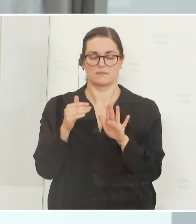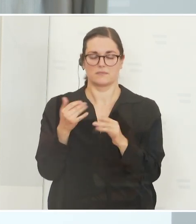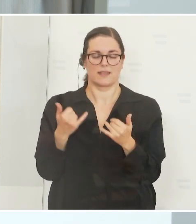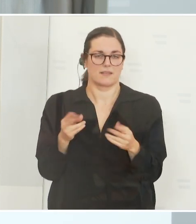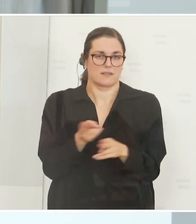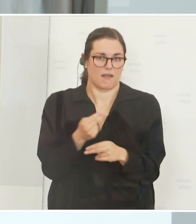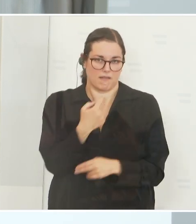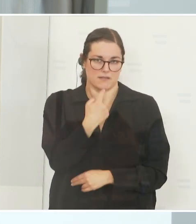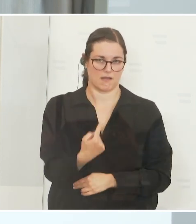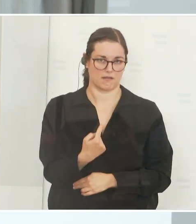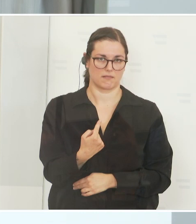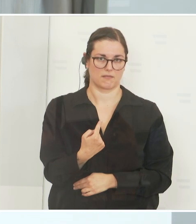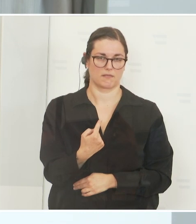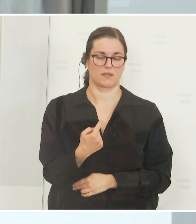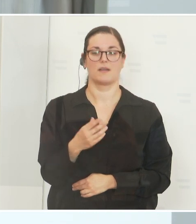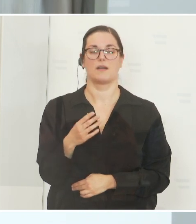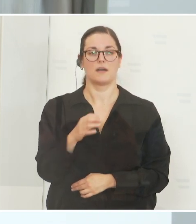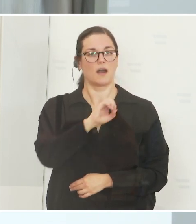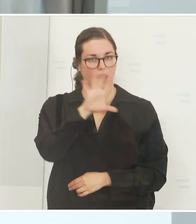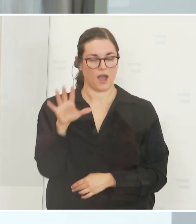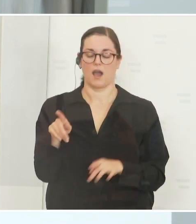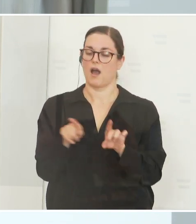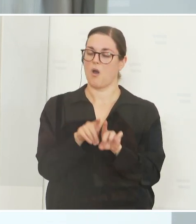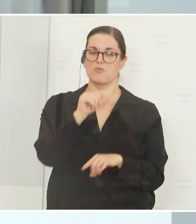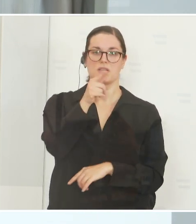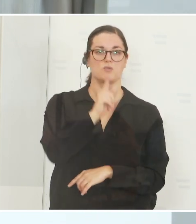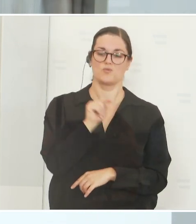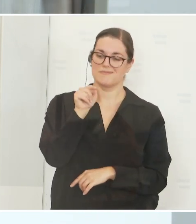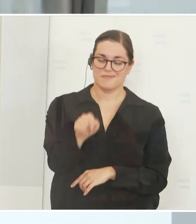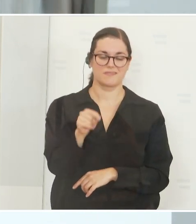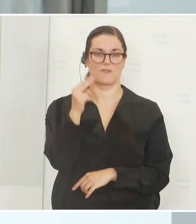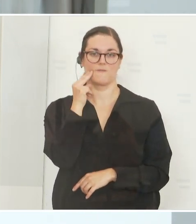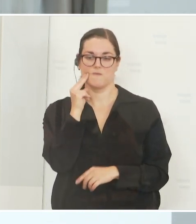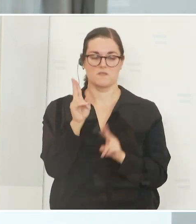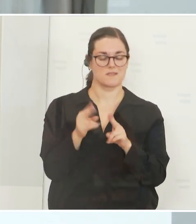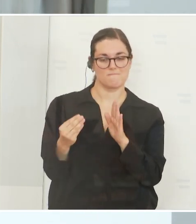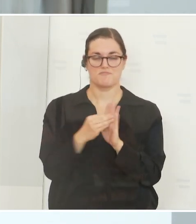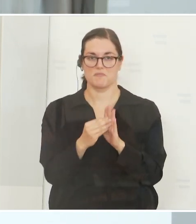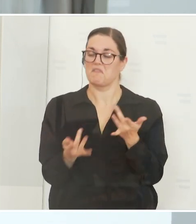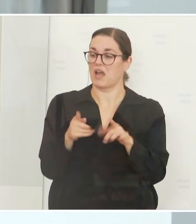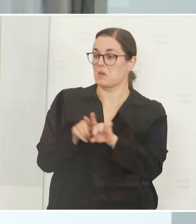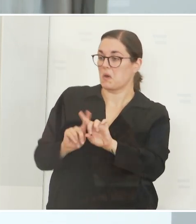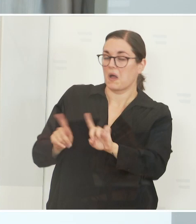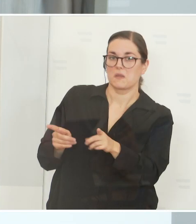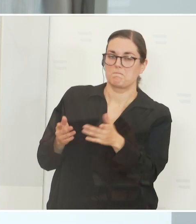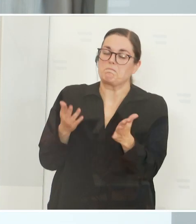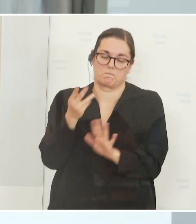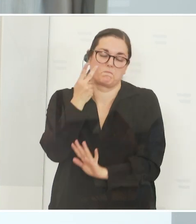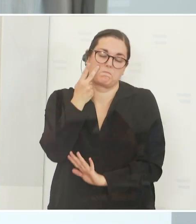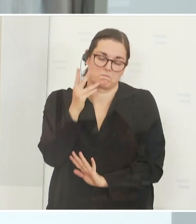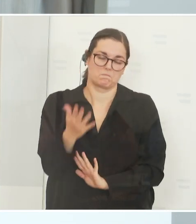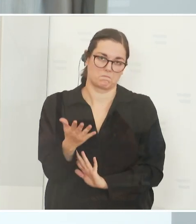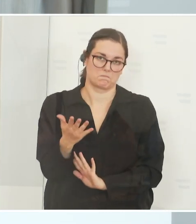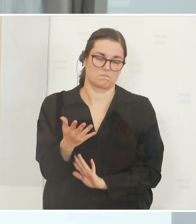Of course, it's not only that company that could be mentioned, but some others. We will see.